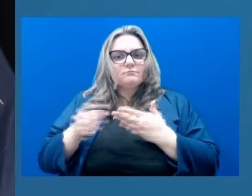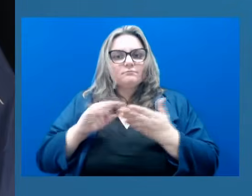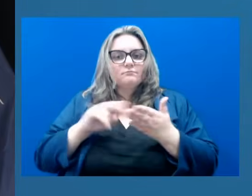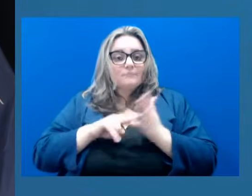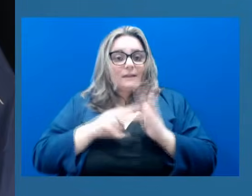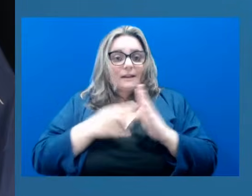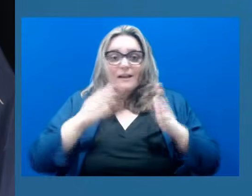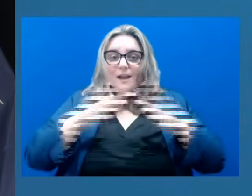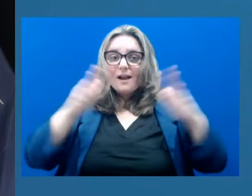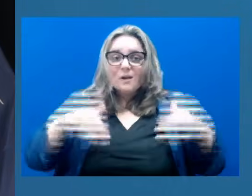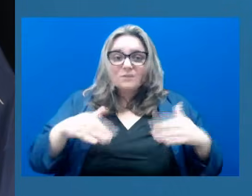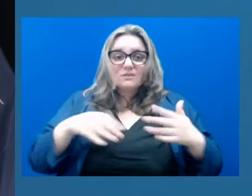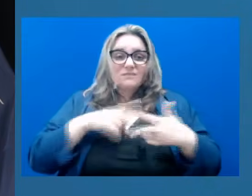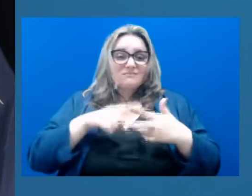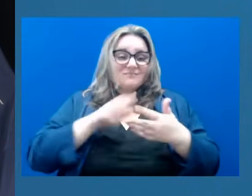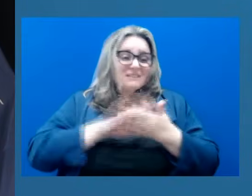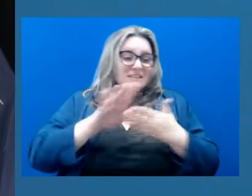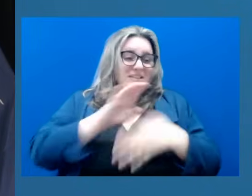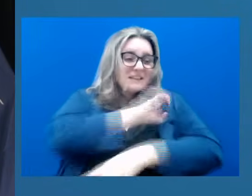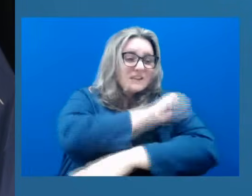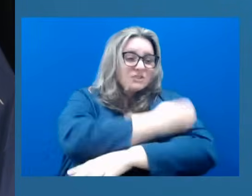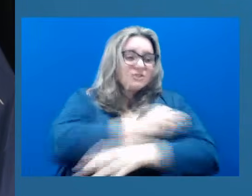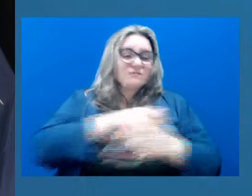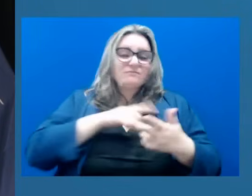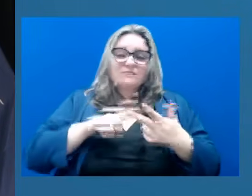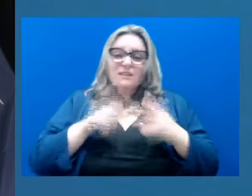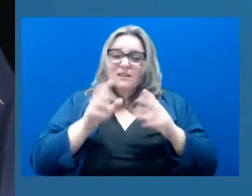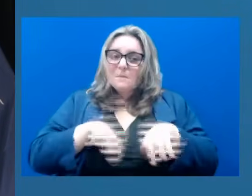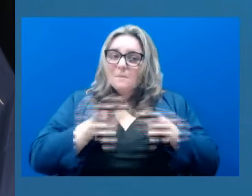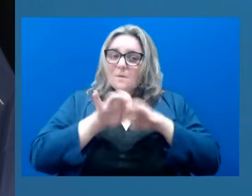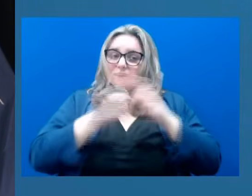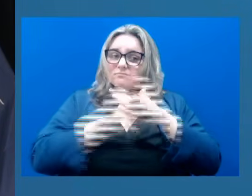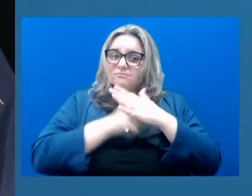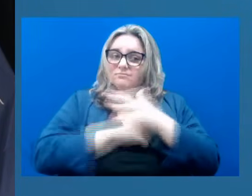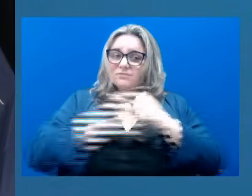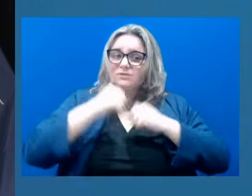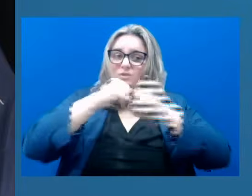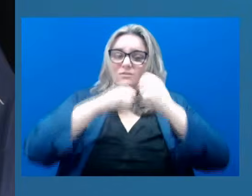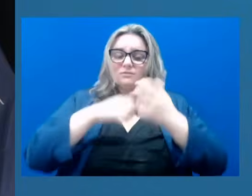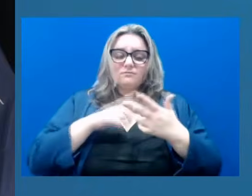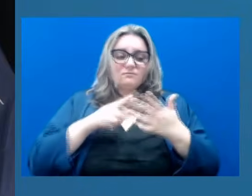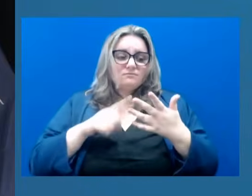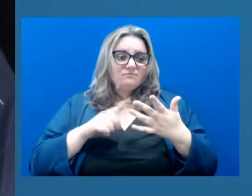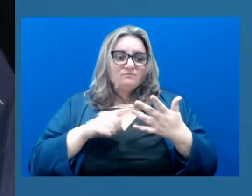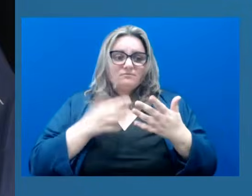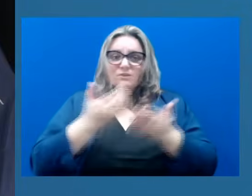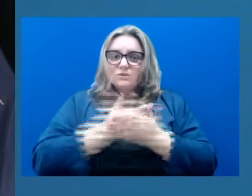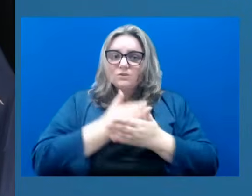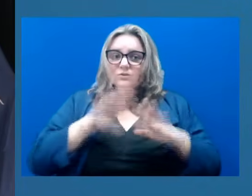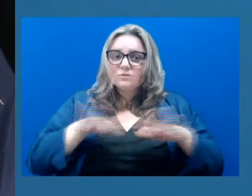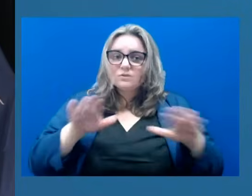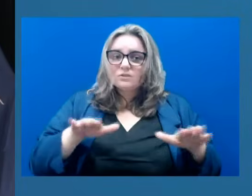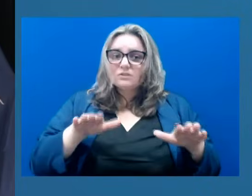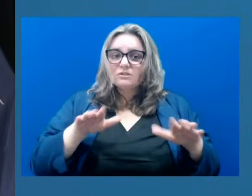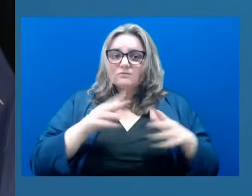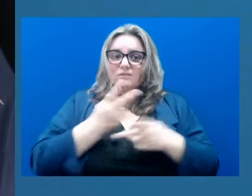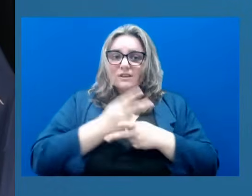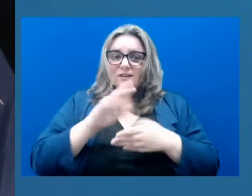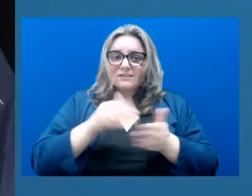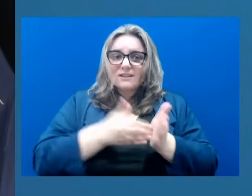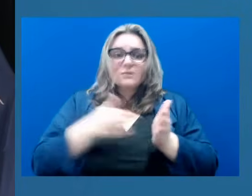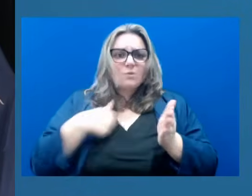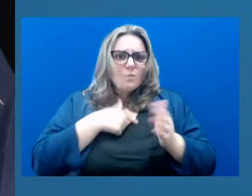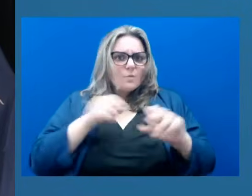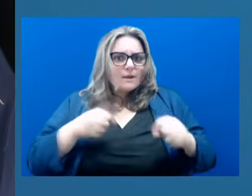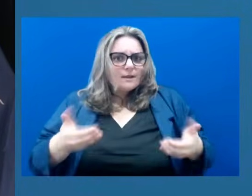or some clean energy or critical infrastructure, new child care centers, I mean, we can unlock all of that. So what I'm saying is we